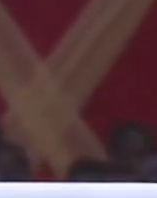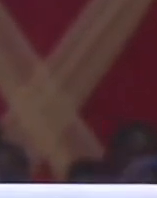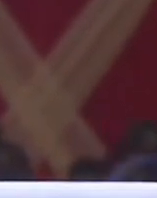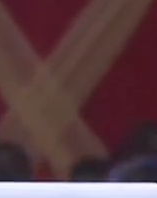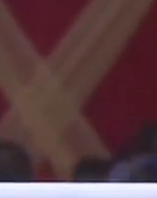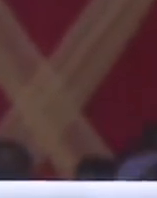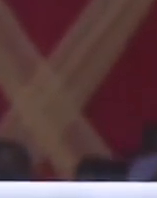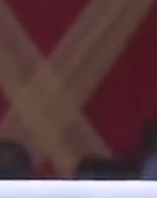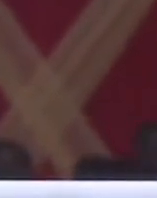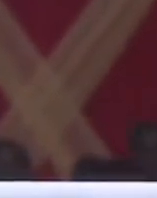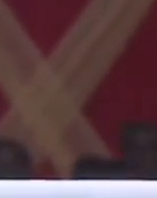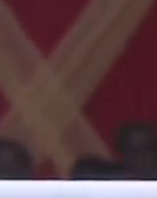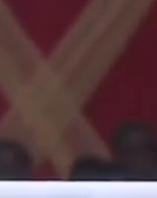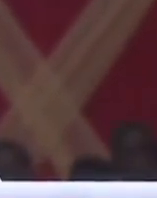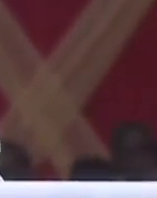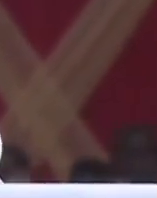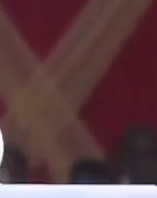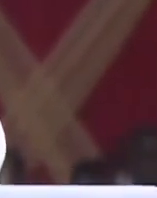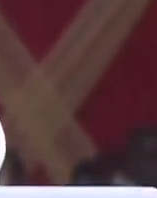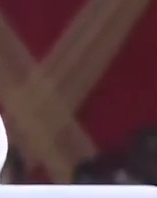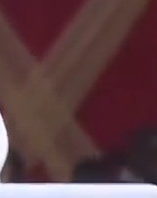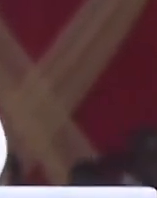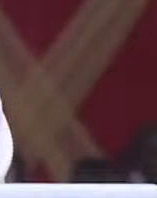praise the unchangeable changer,